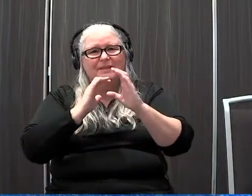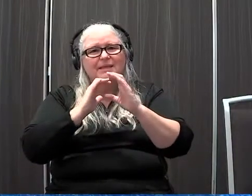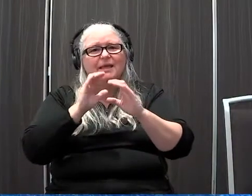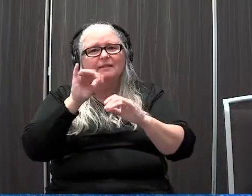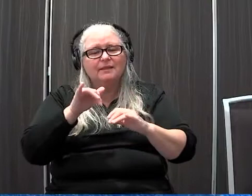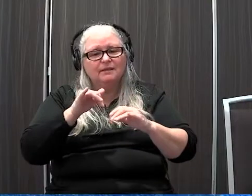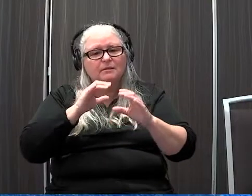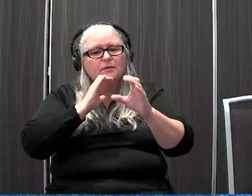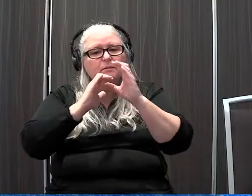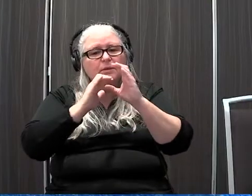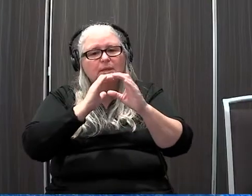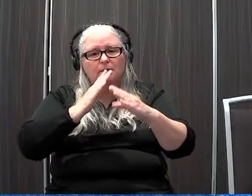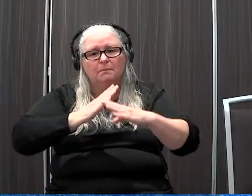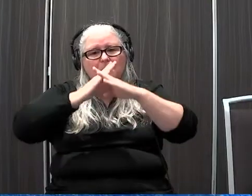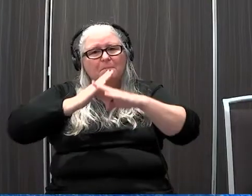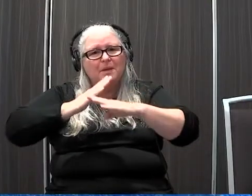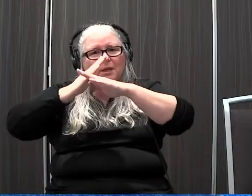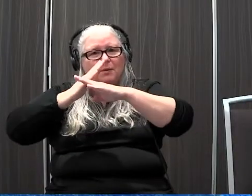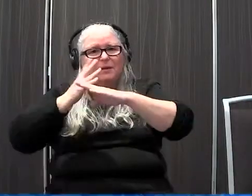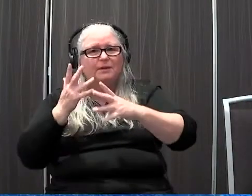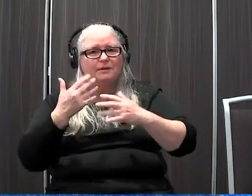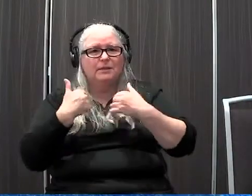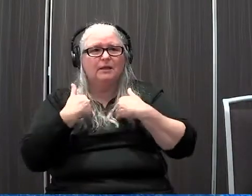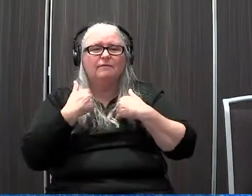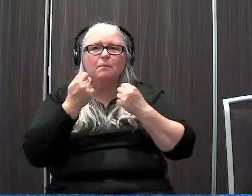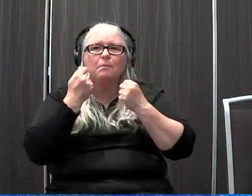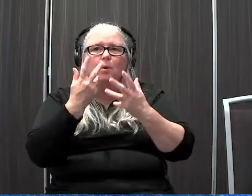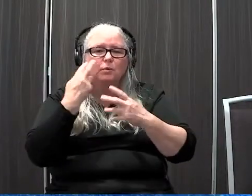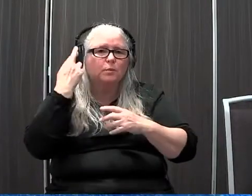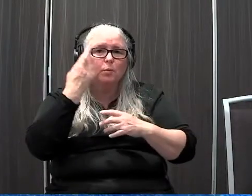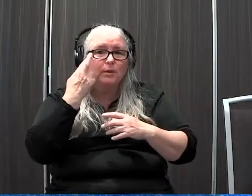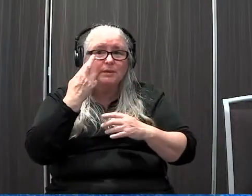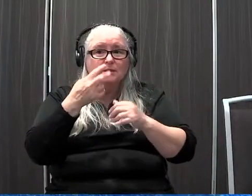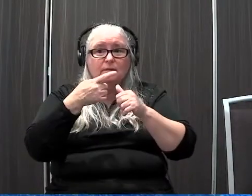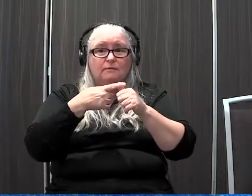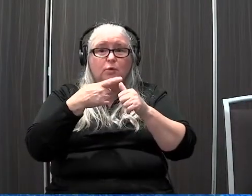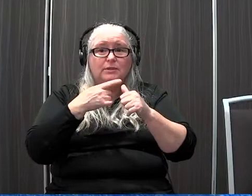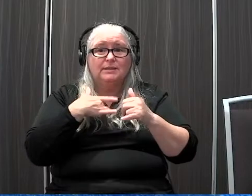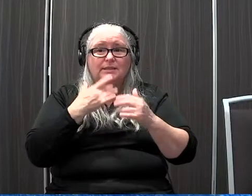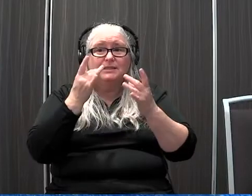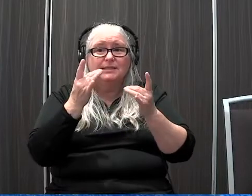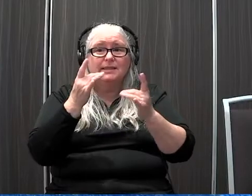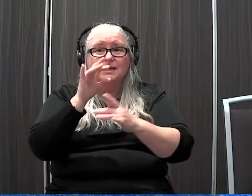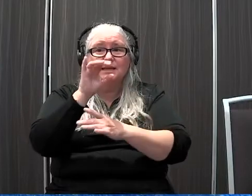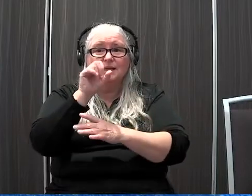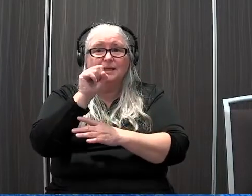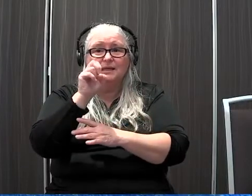communication barriers come from, there's multiple reasons for those. The first is sensory loss. So especially with